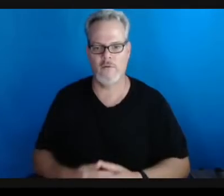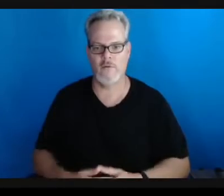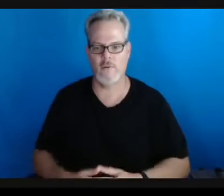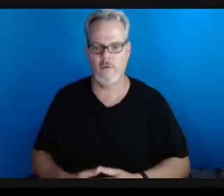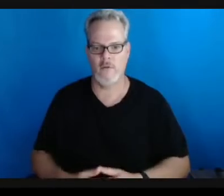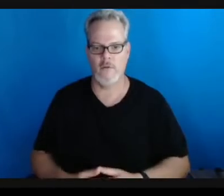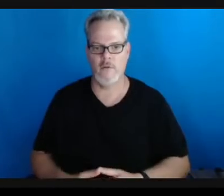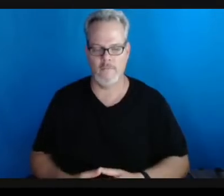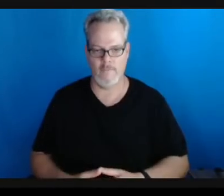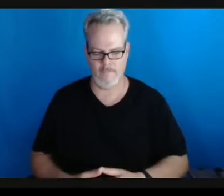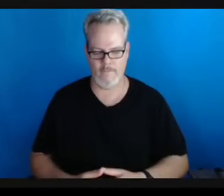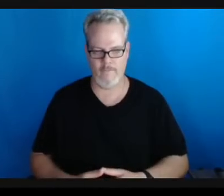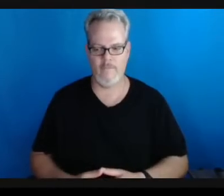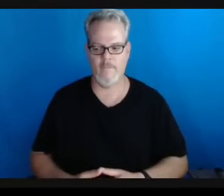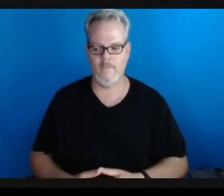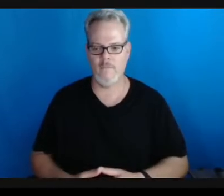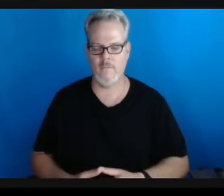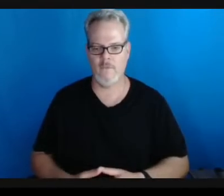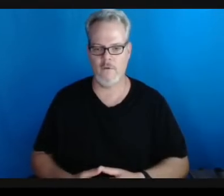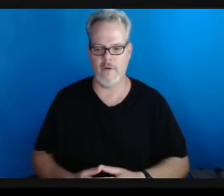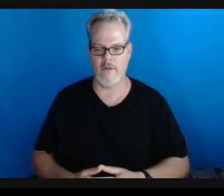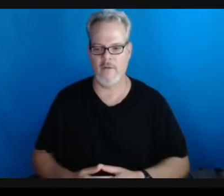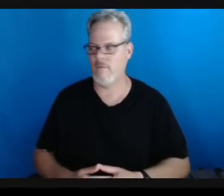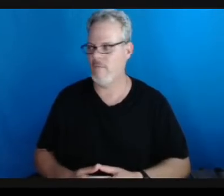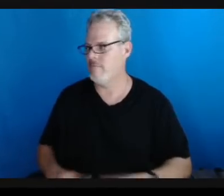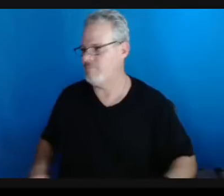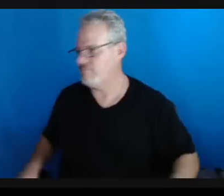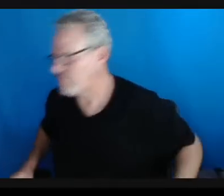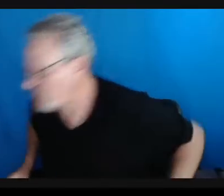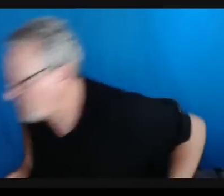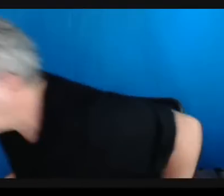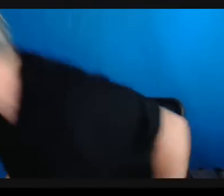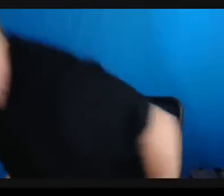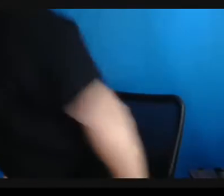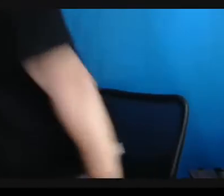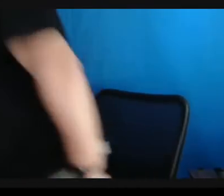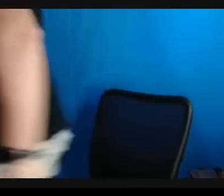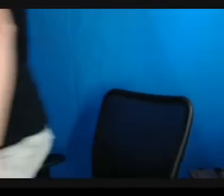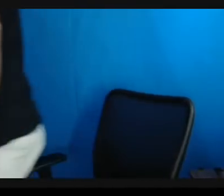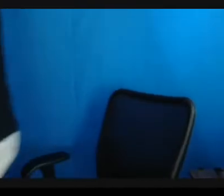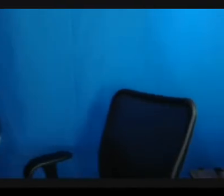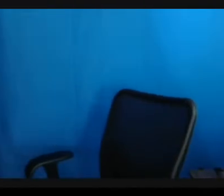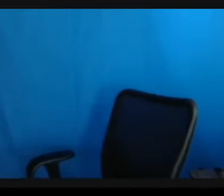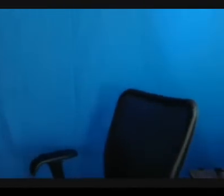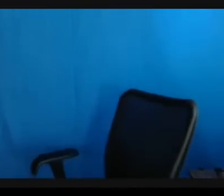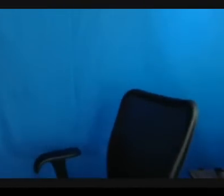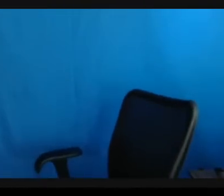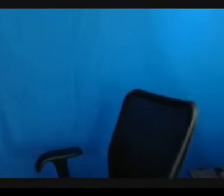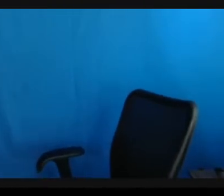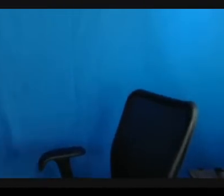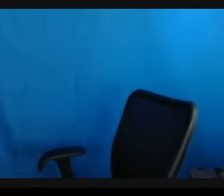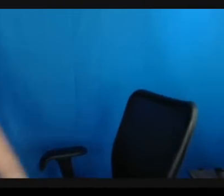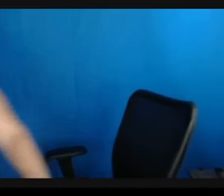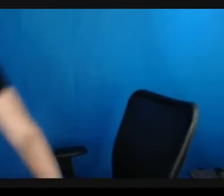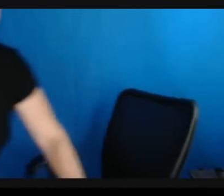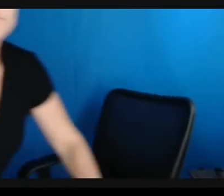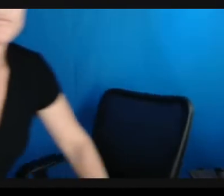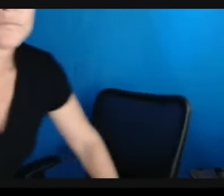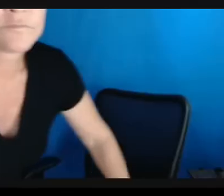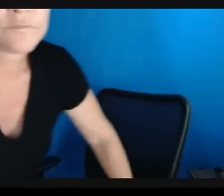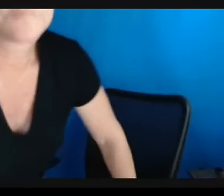Keep it moving here on May 7th at about 13 hours after the end of episode 20.